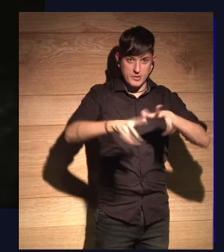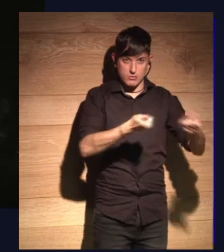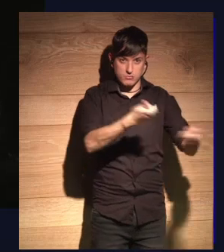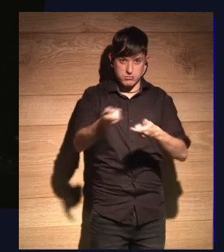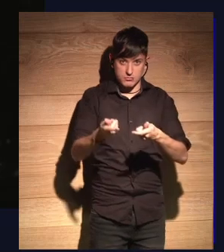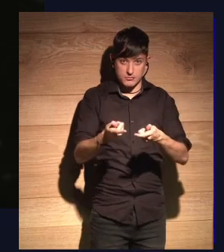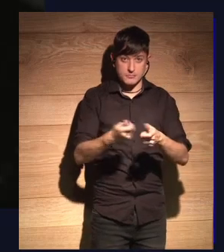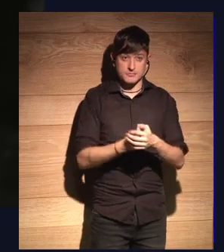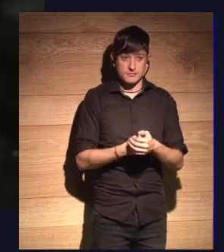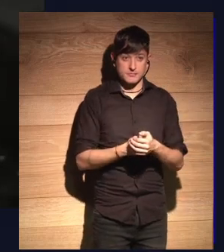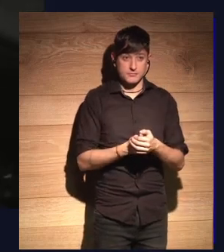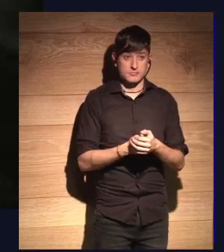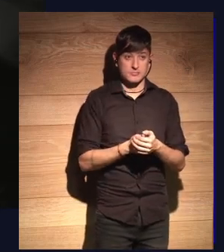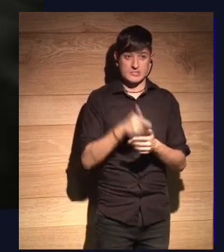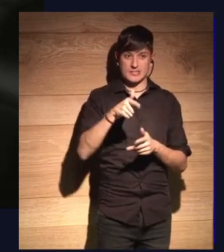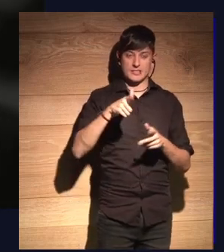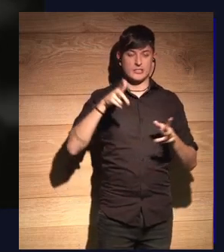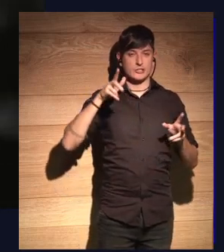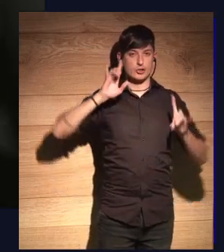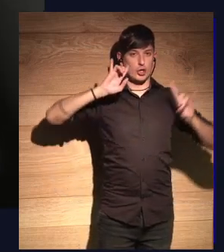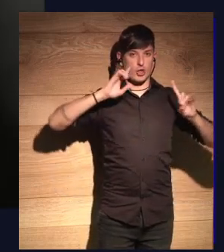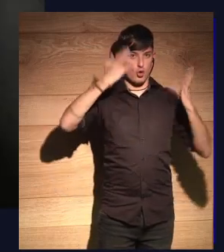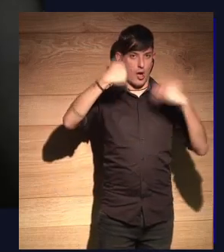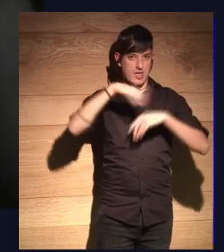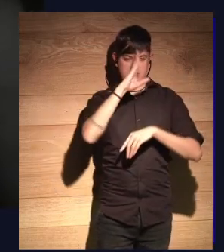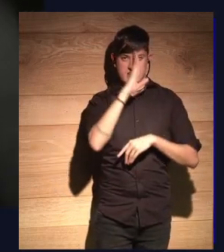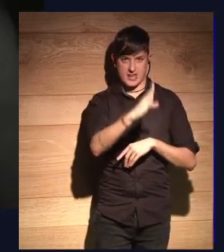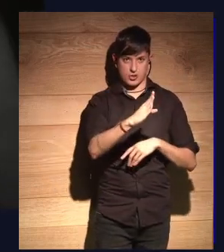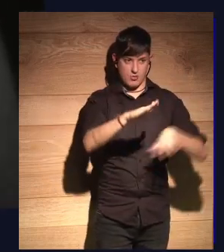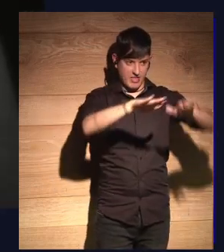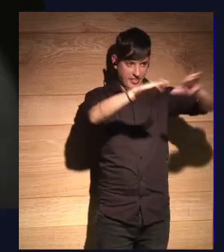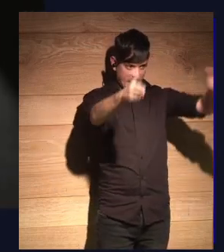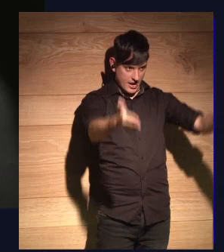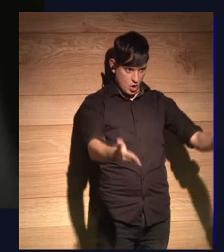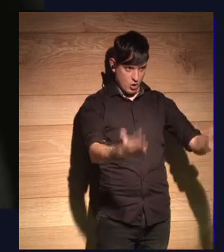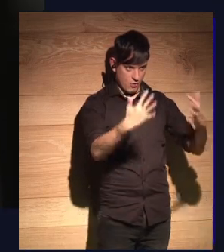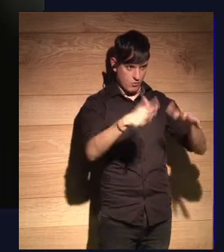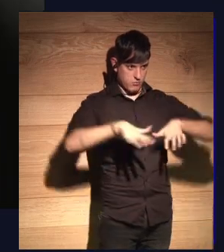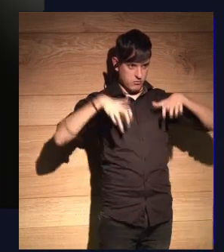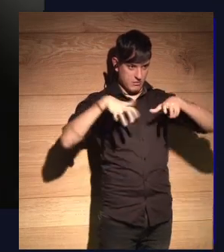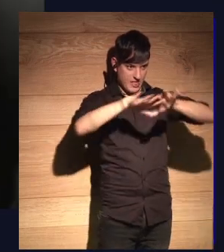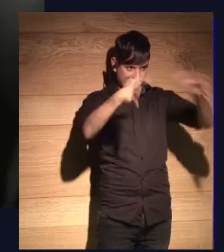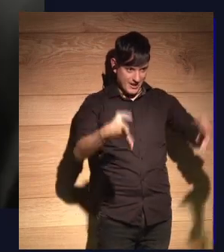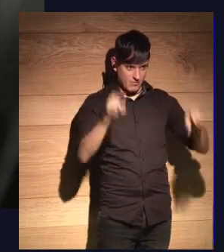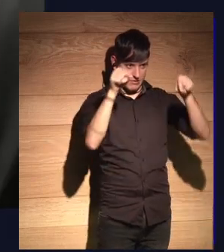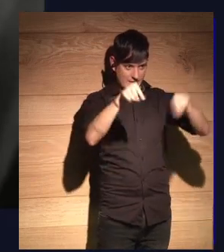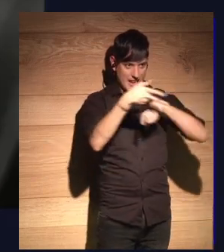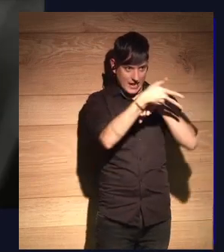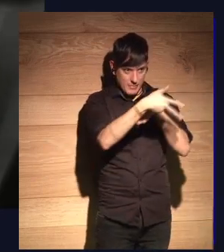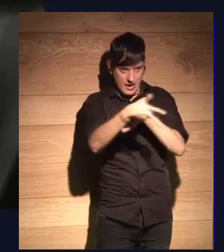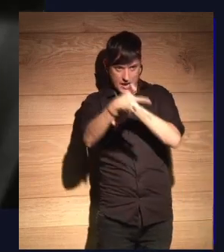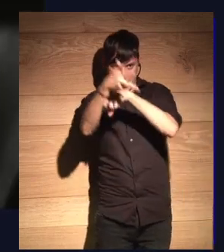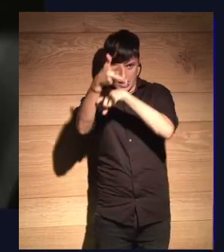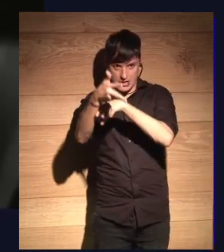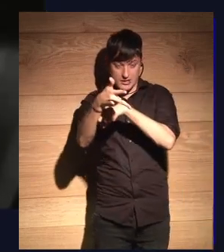There's no sound in this one, but this is live on stage through the camera that is part of this. It's a character.